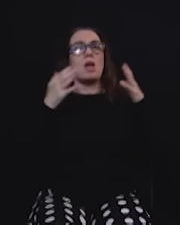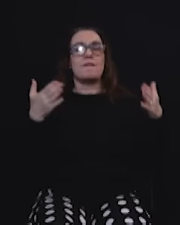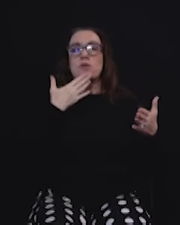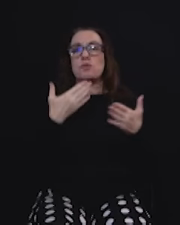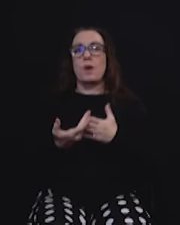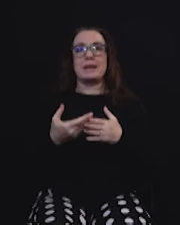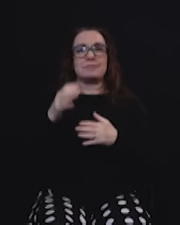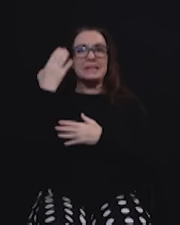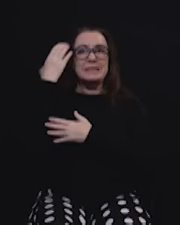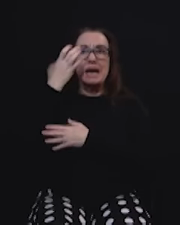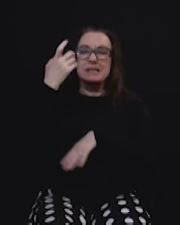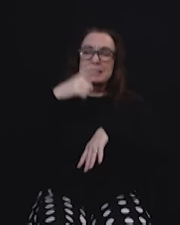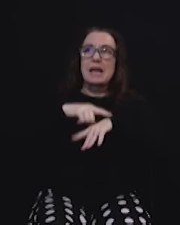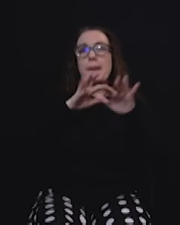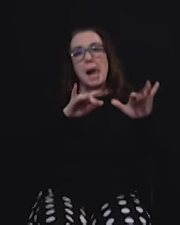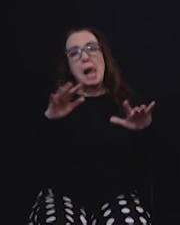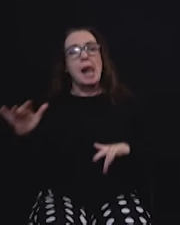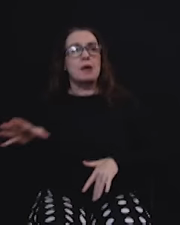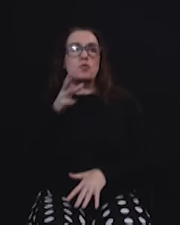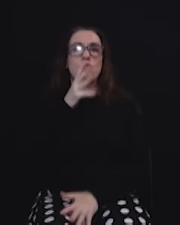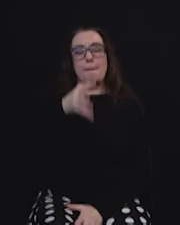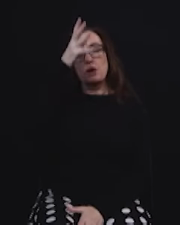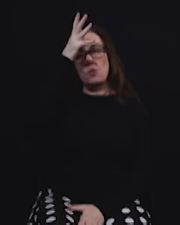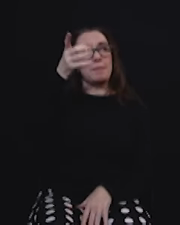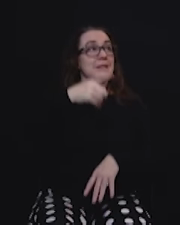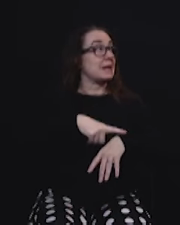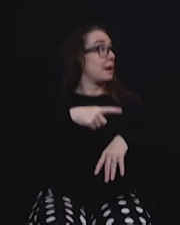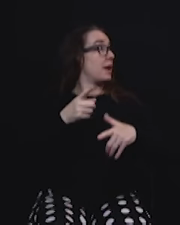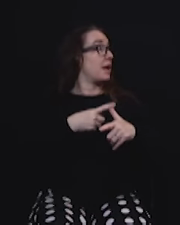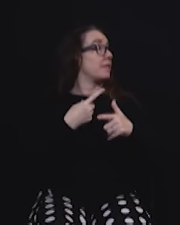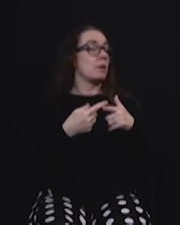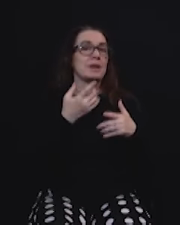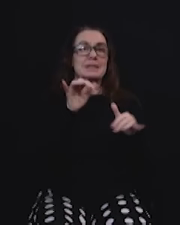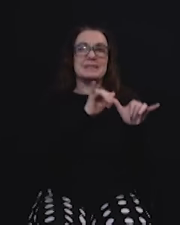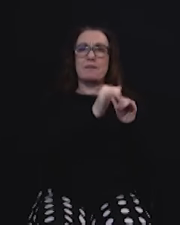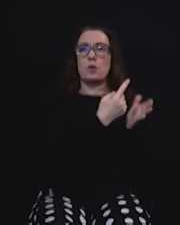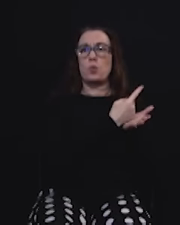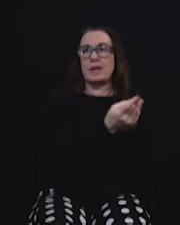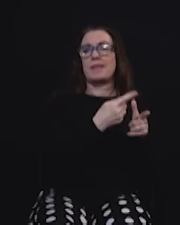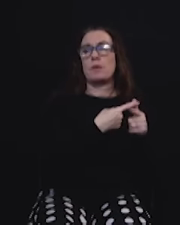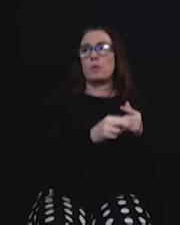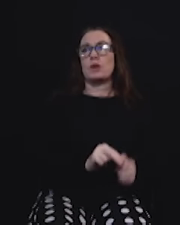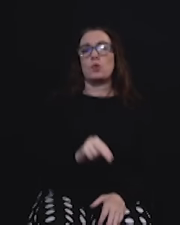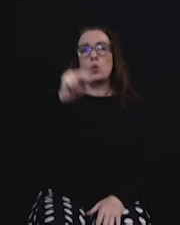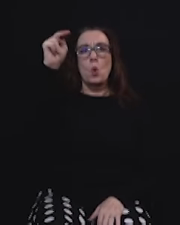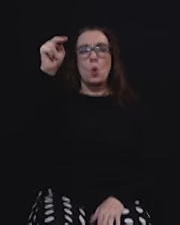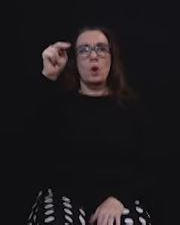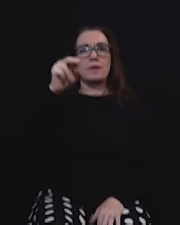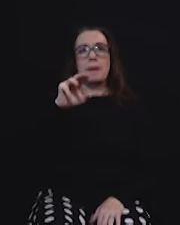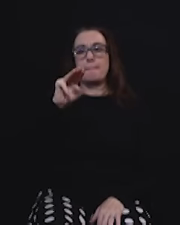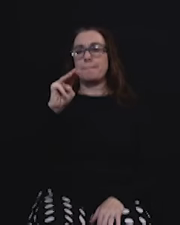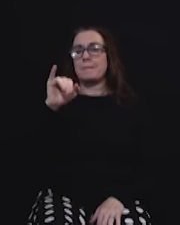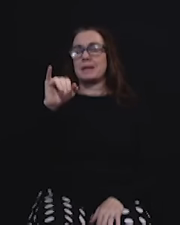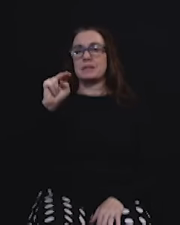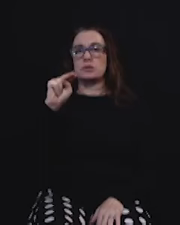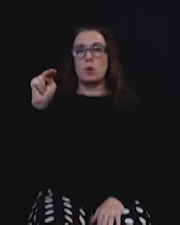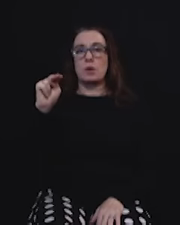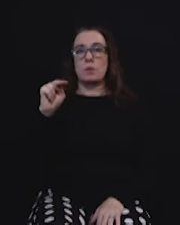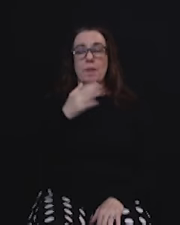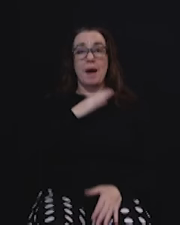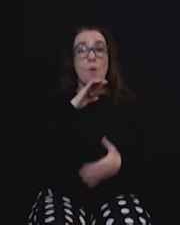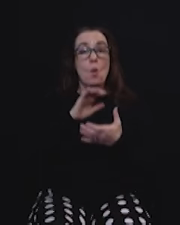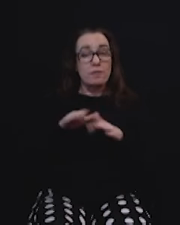cousin time and grandma and grandpa time. Then we were there for about a week. Then we went north to northwest Minnesota, where Aaron grew up.